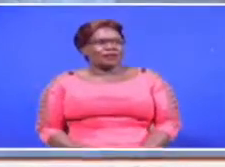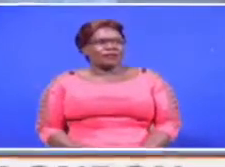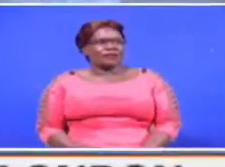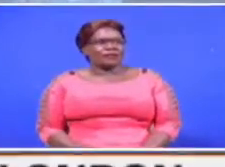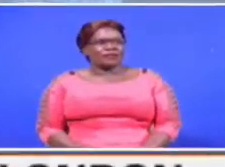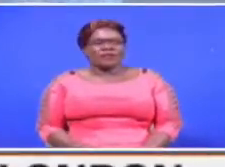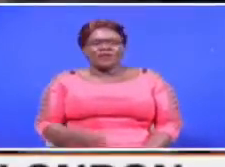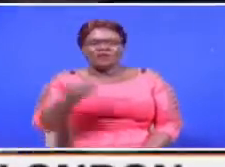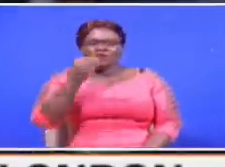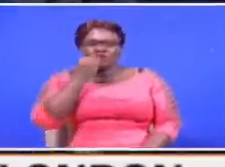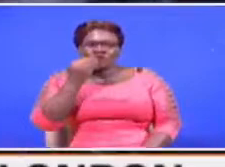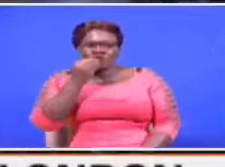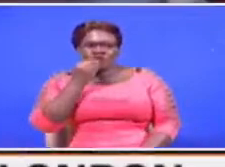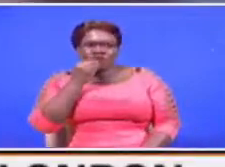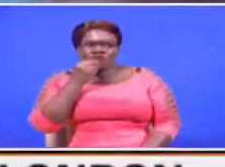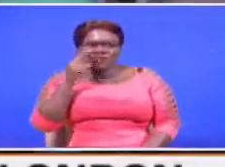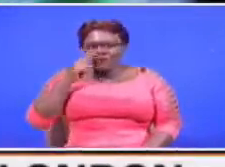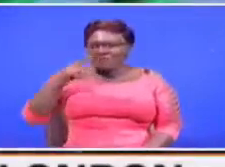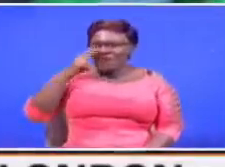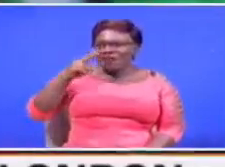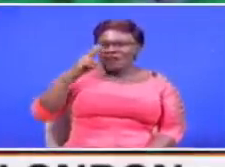The food, the fun,